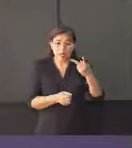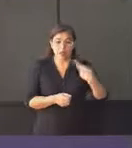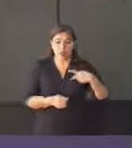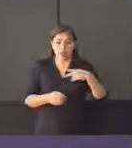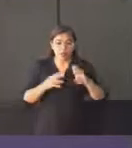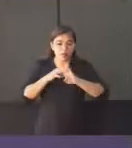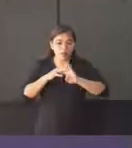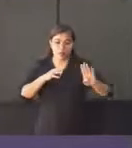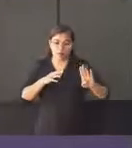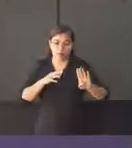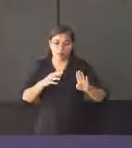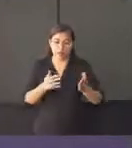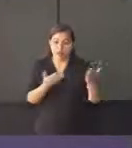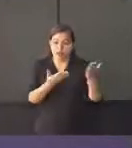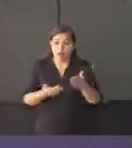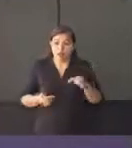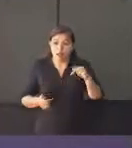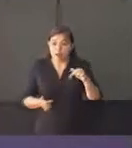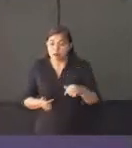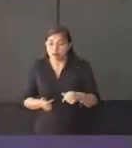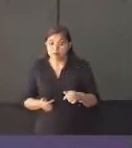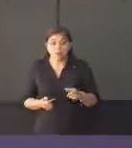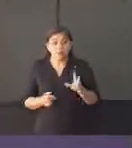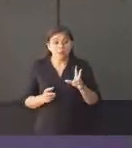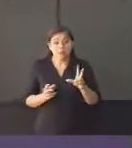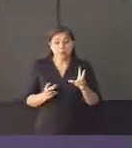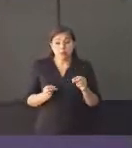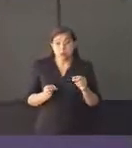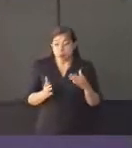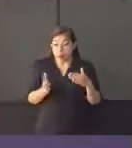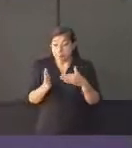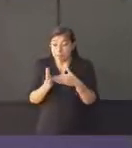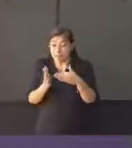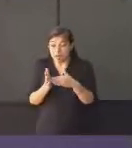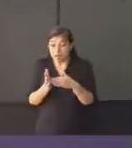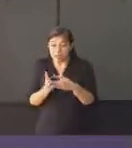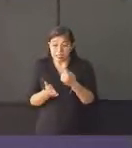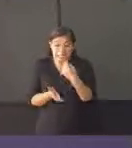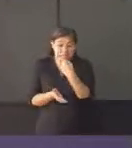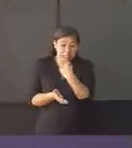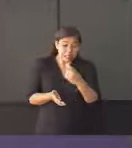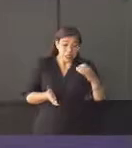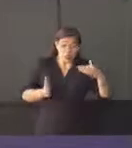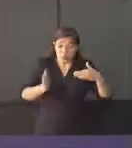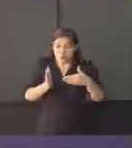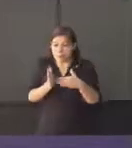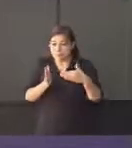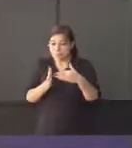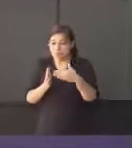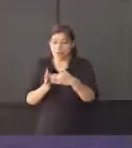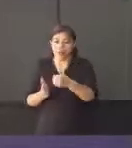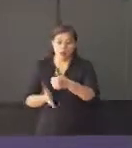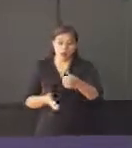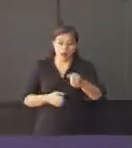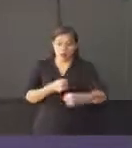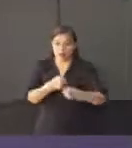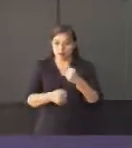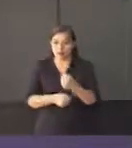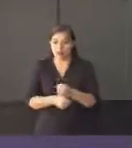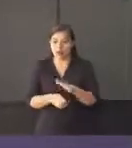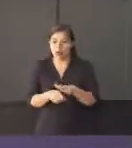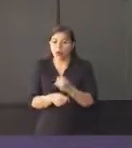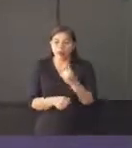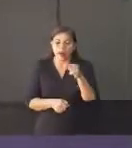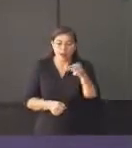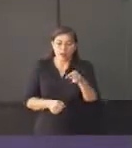is invisibility of migrants. They arrived to the city, hundreds of thousands